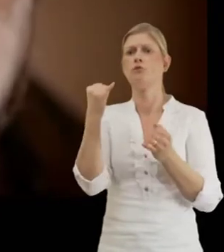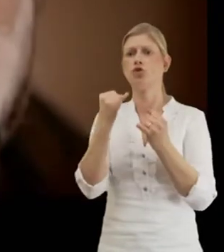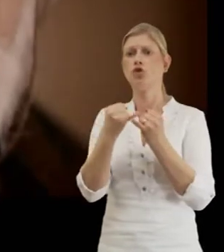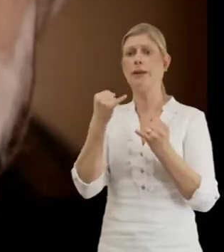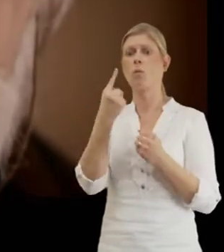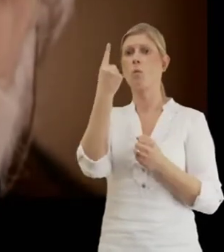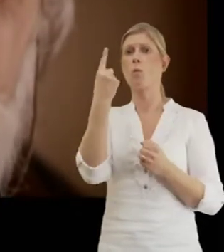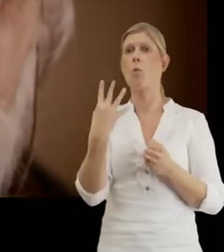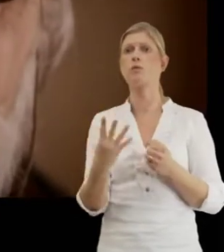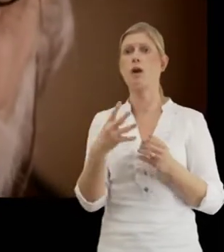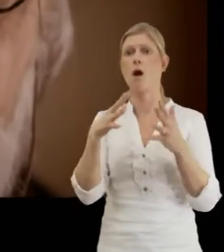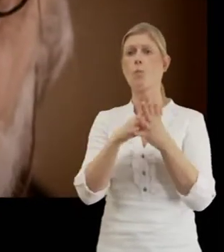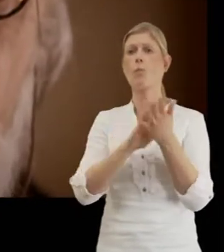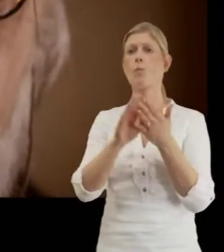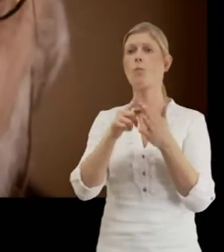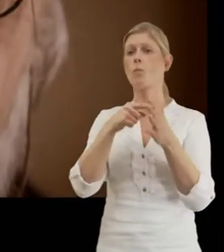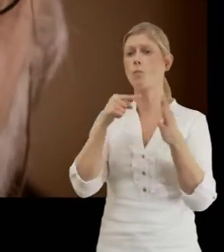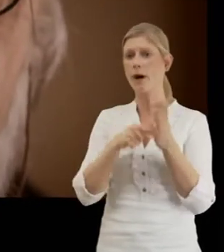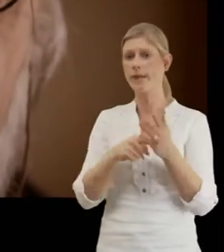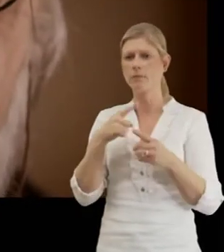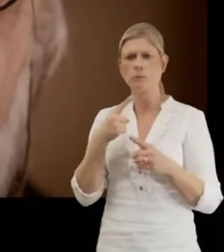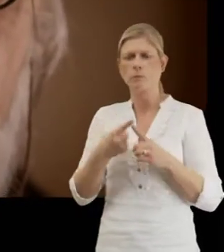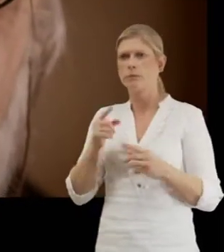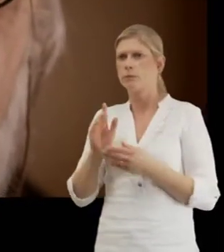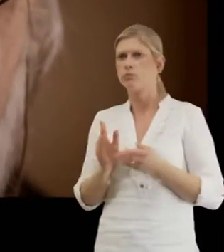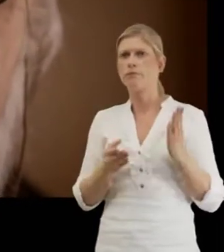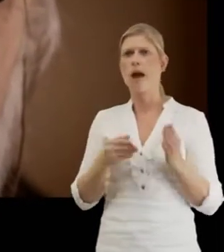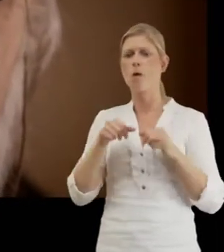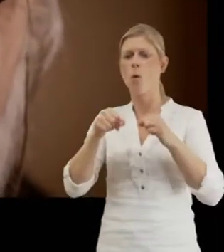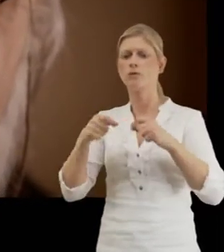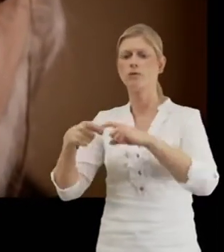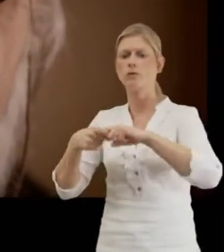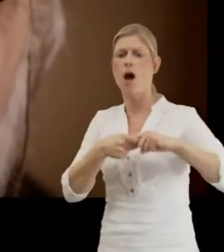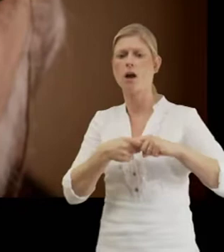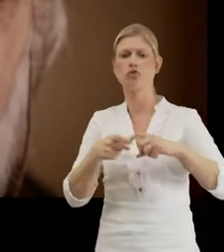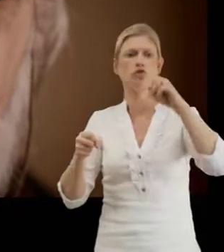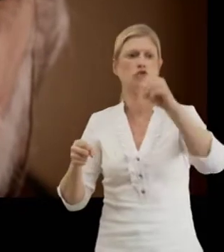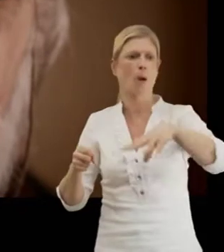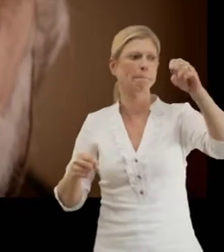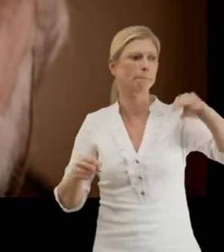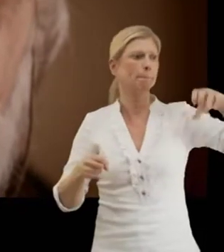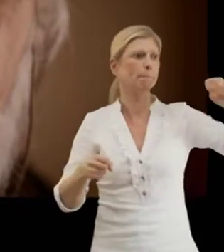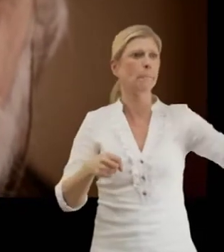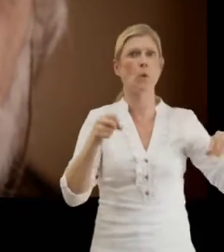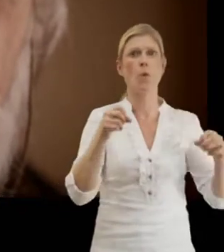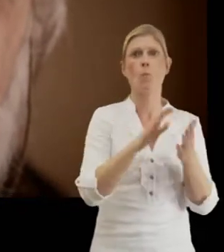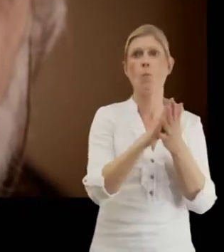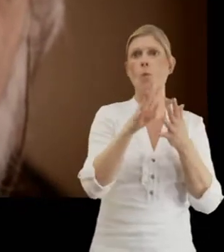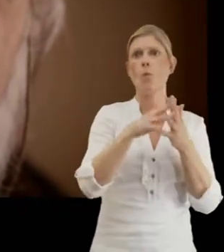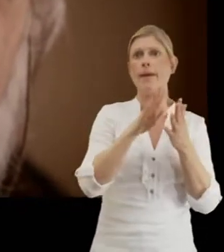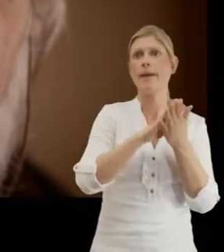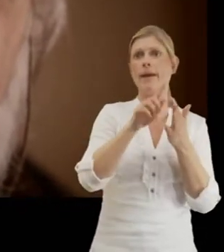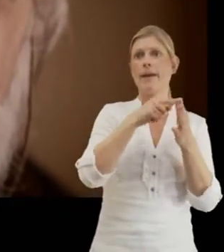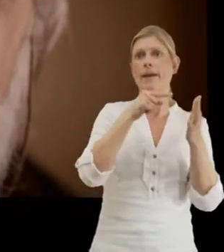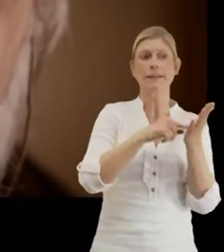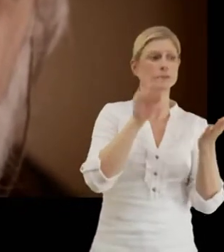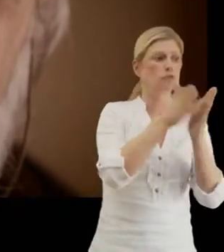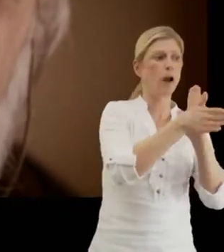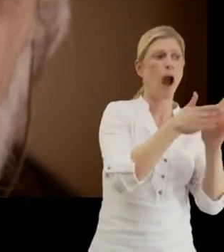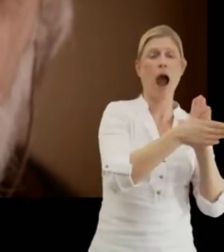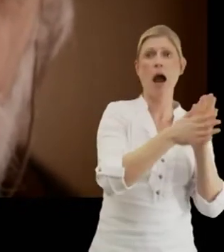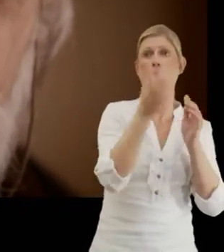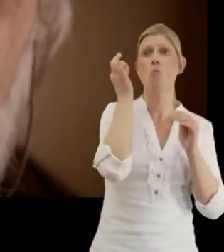the quarter of wheat, and speedily provide carts or horses to send their wheat and other grain to be ground